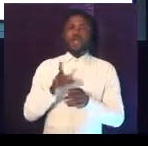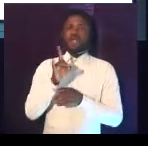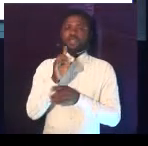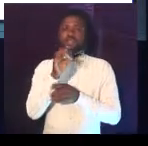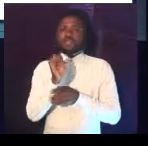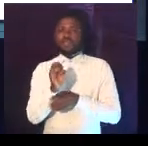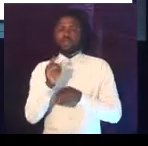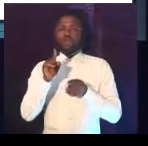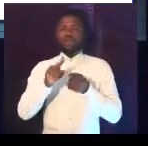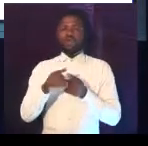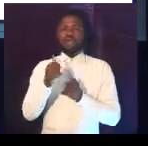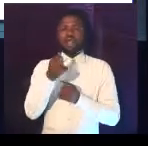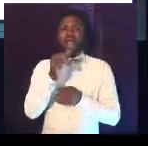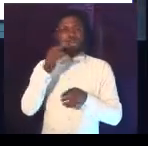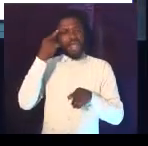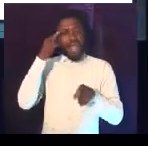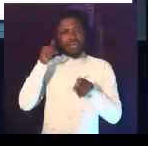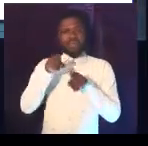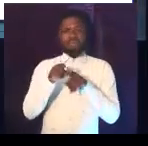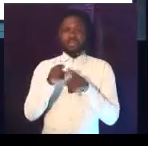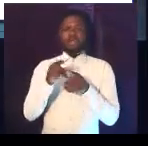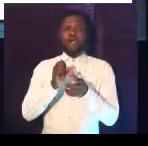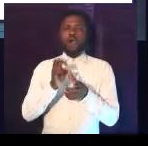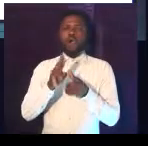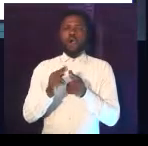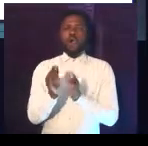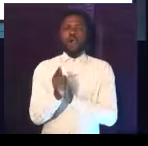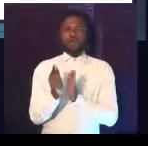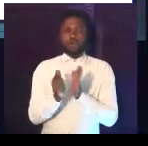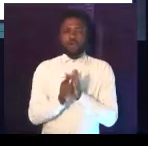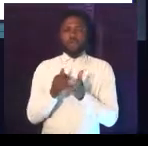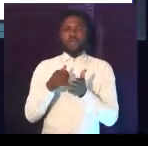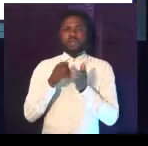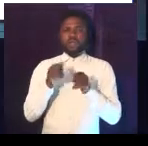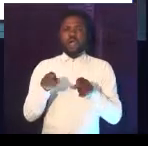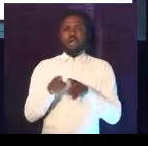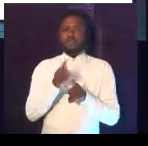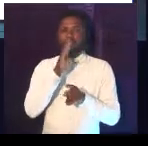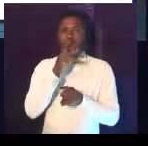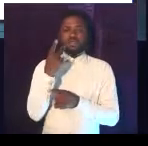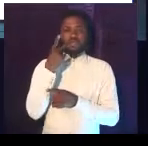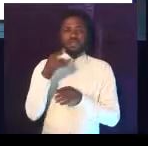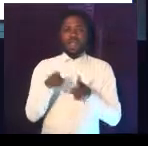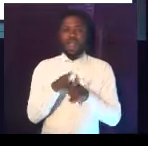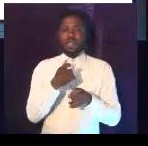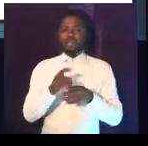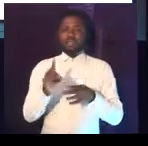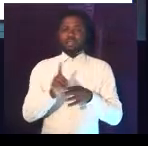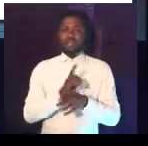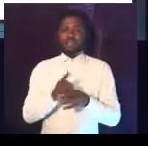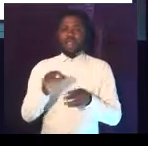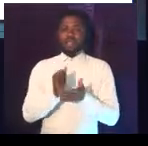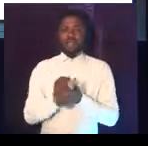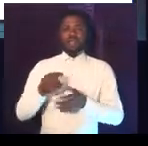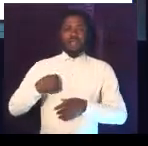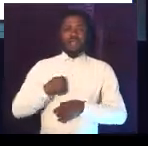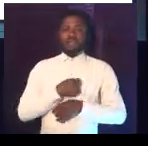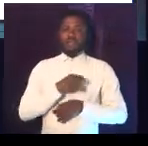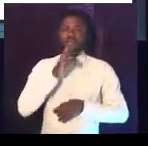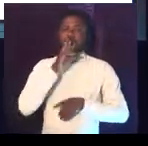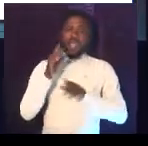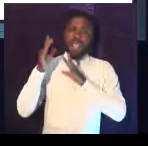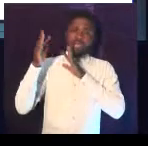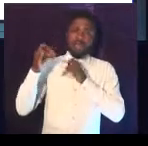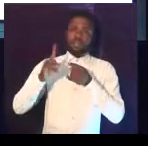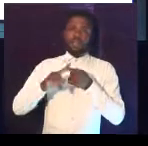perform due to an agreement or law. It can also be seen as a task or activity that